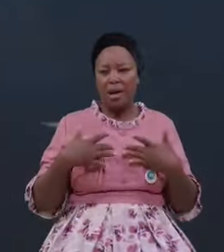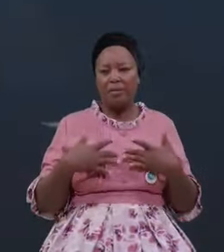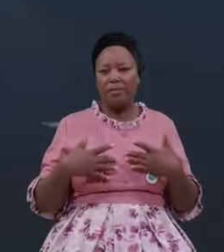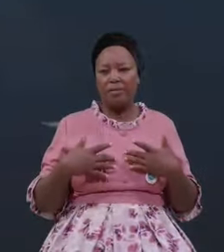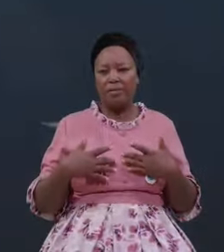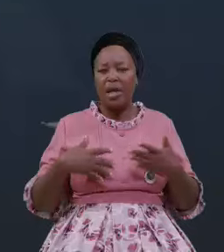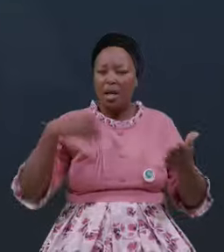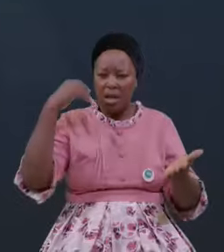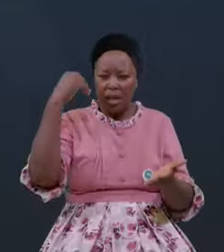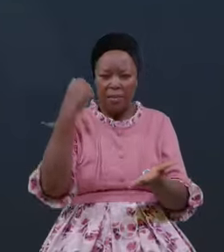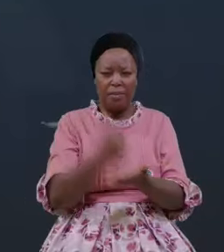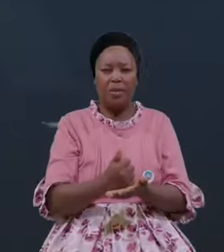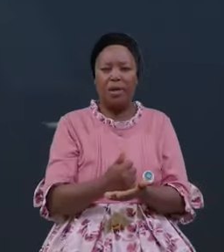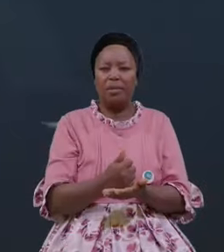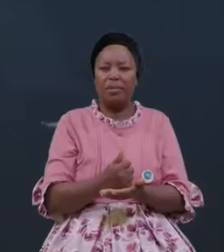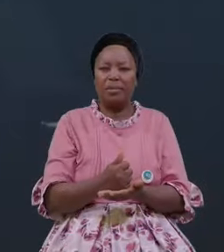Amen.